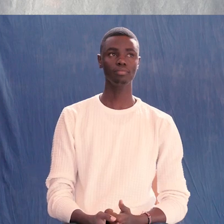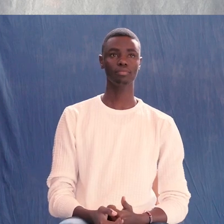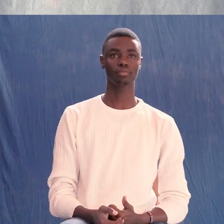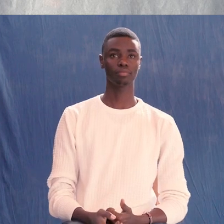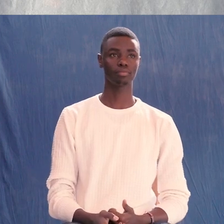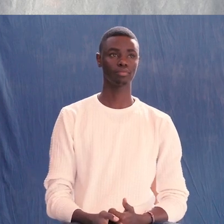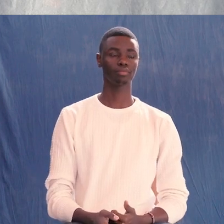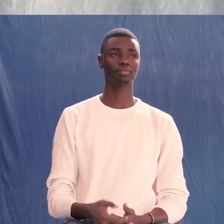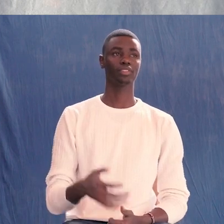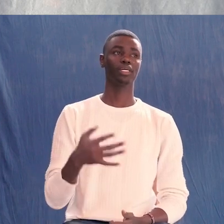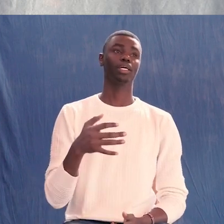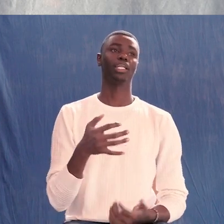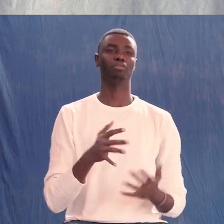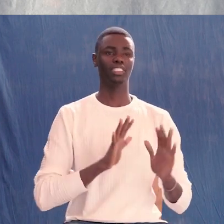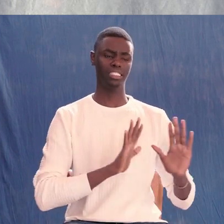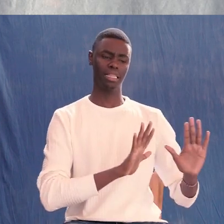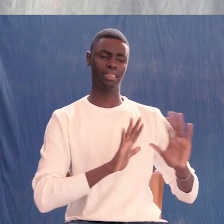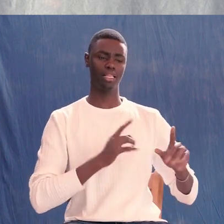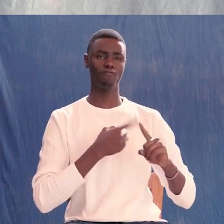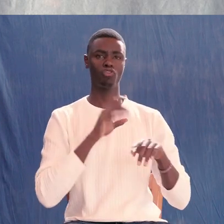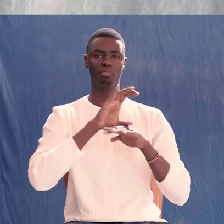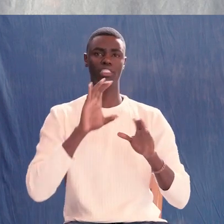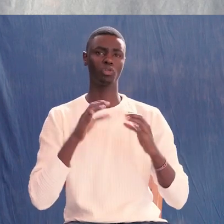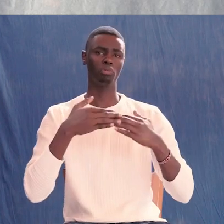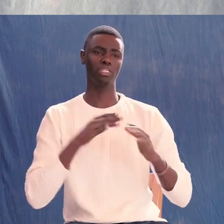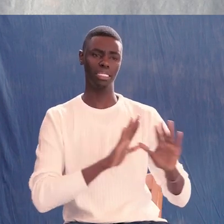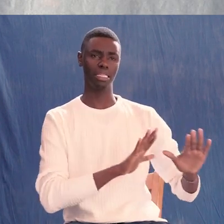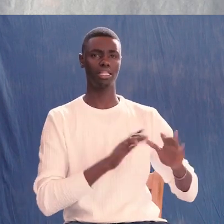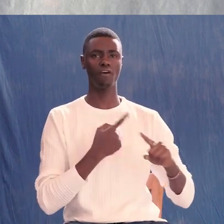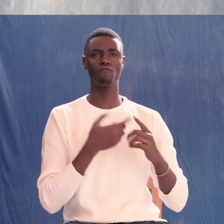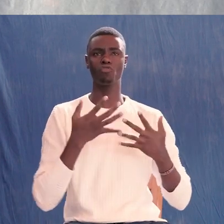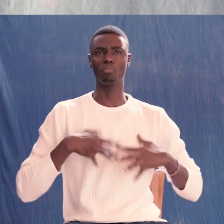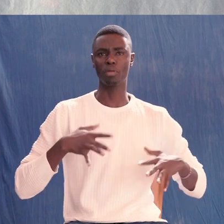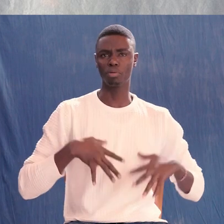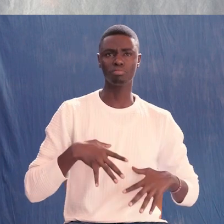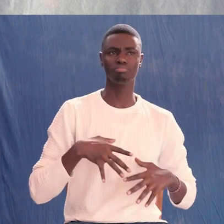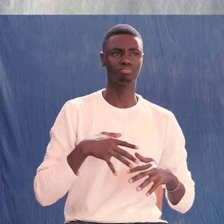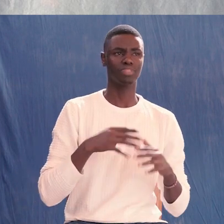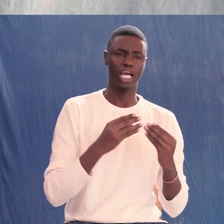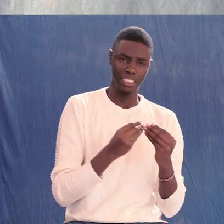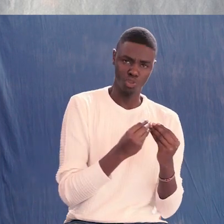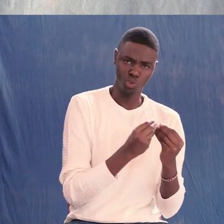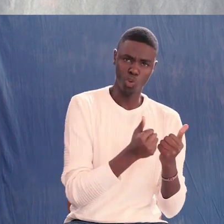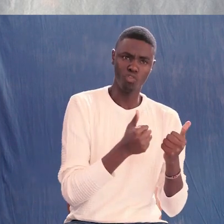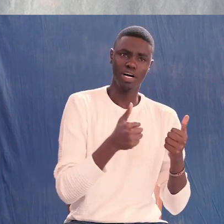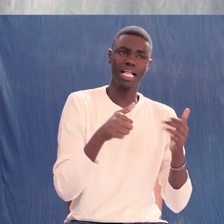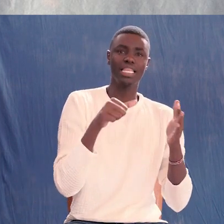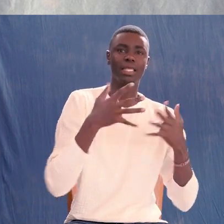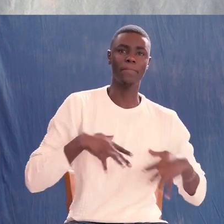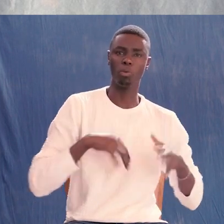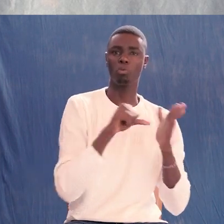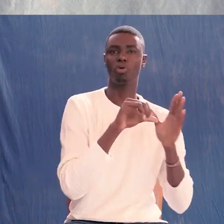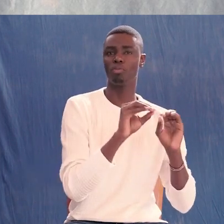shying away from church community, shying away from people doesn't really address the people problem